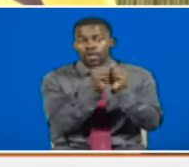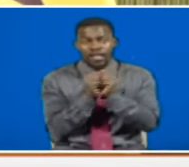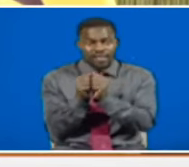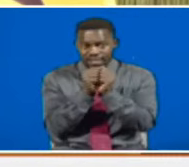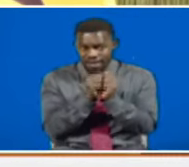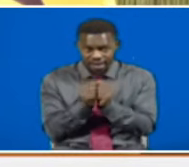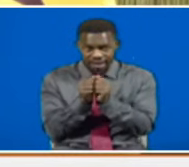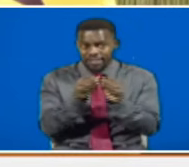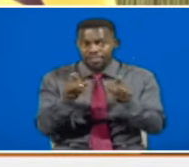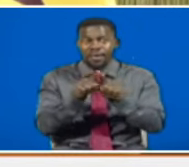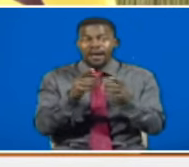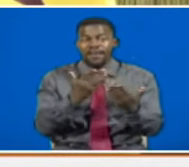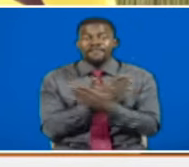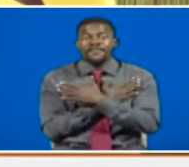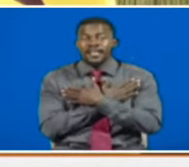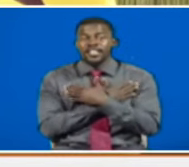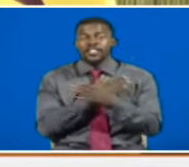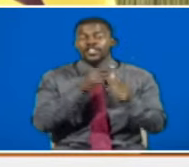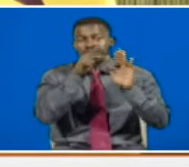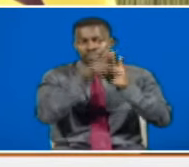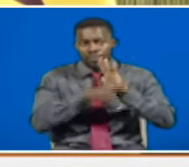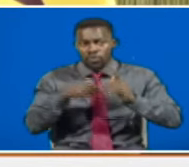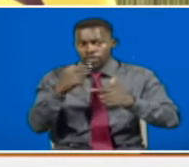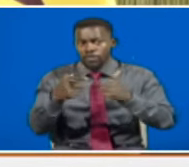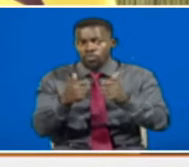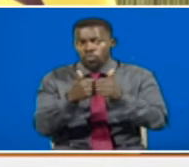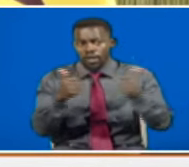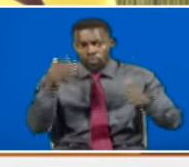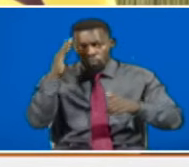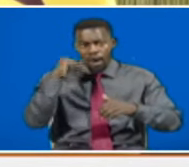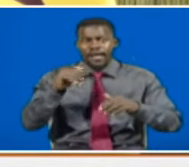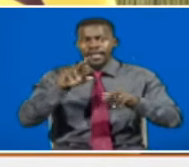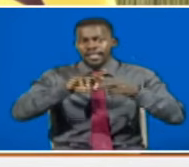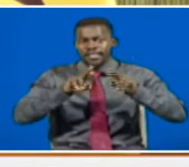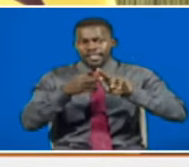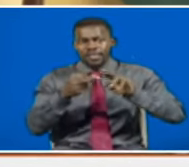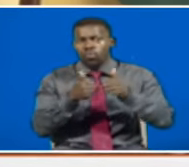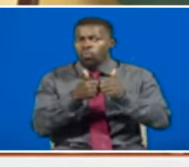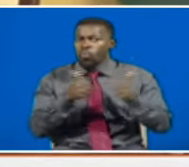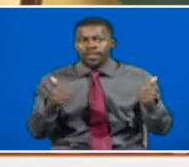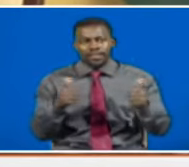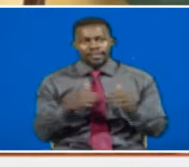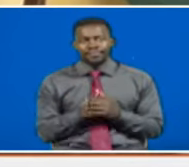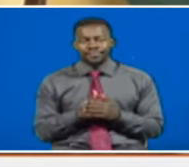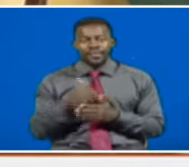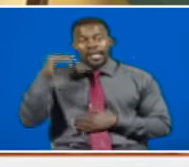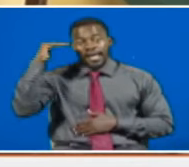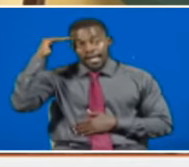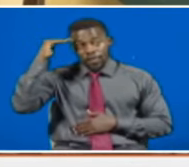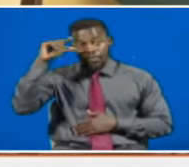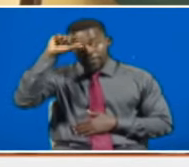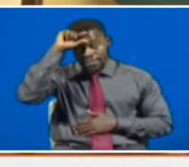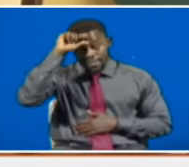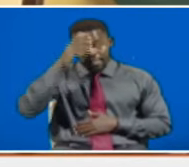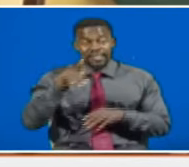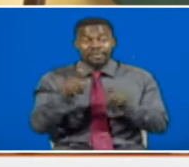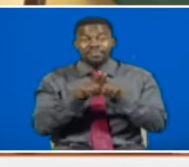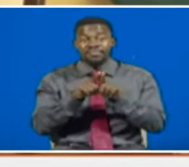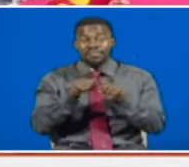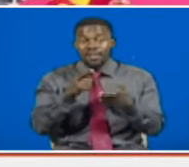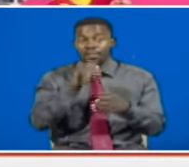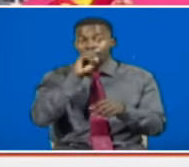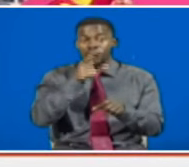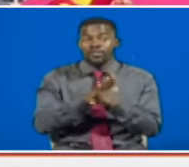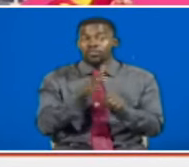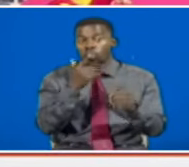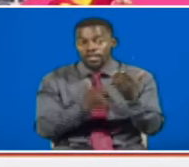friendship that our two countries attach to our relations with each other. The head of state adding that Kenya will also return the favor